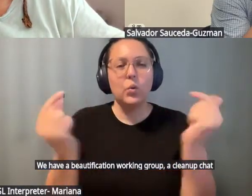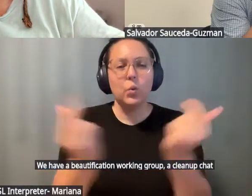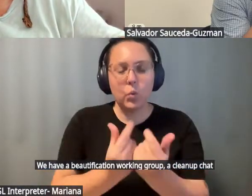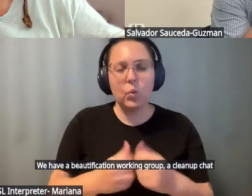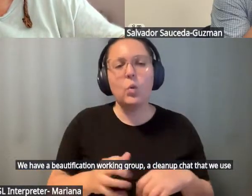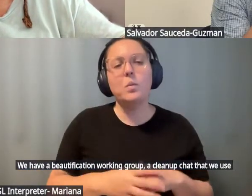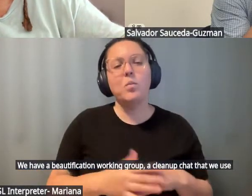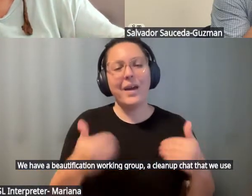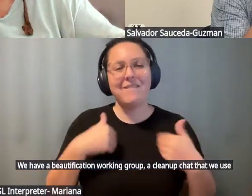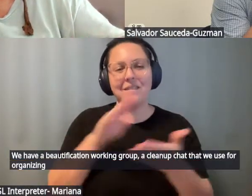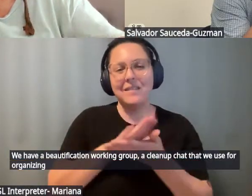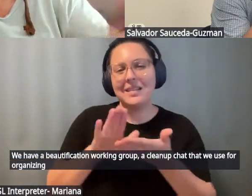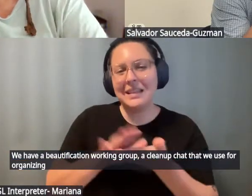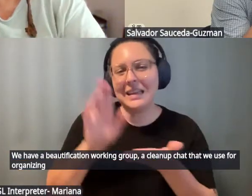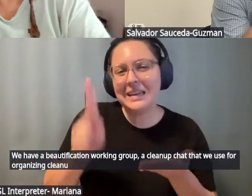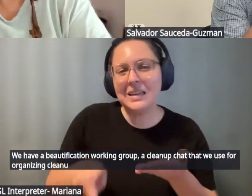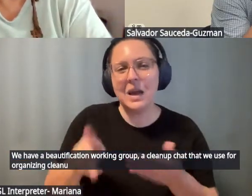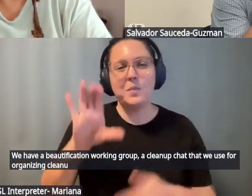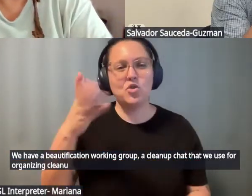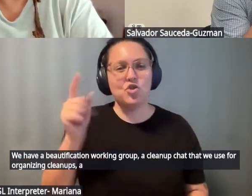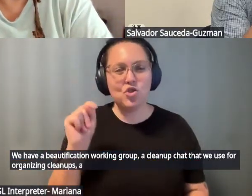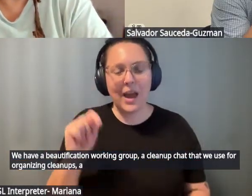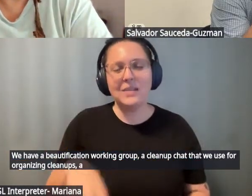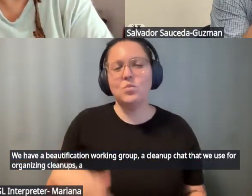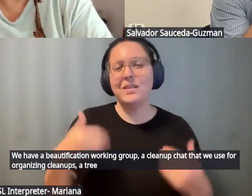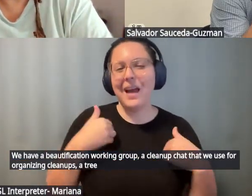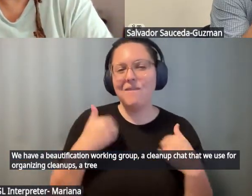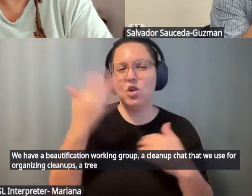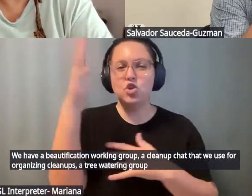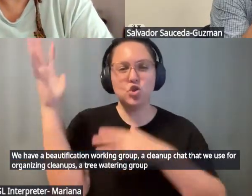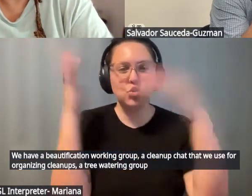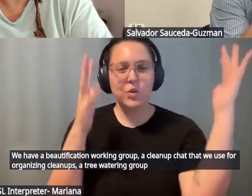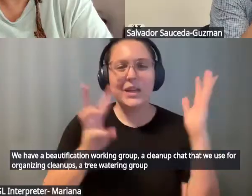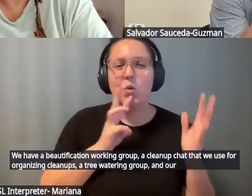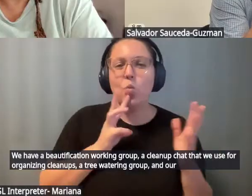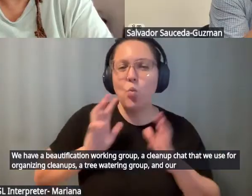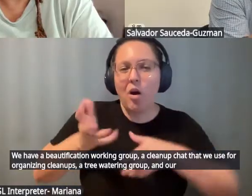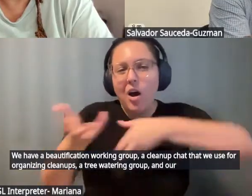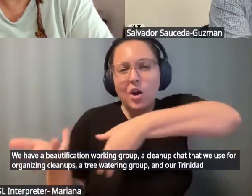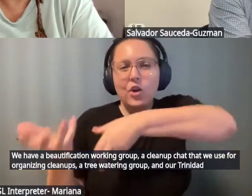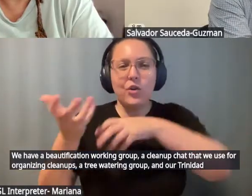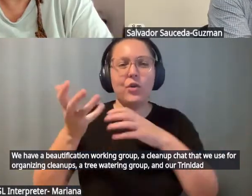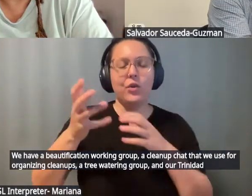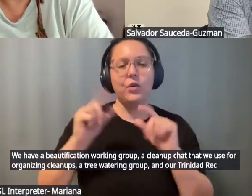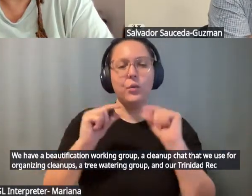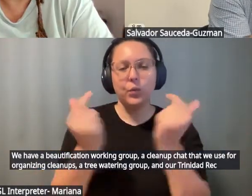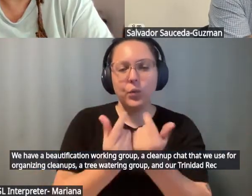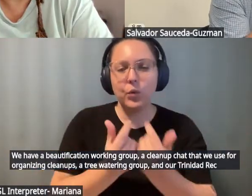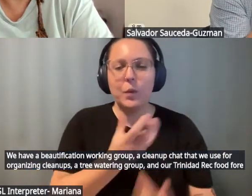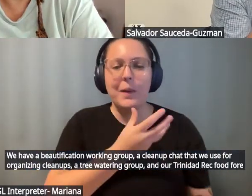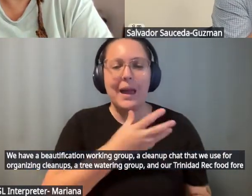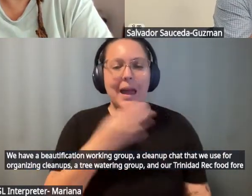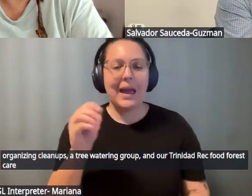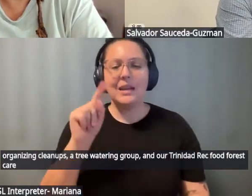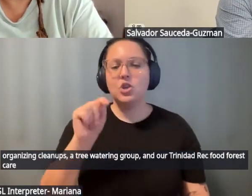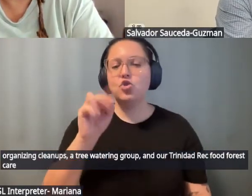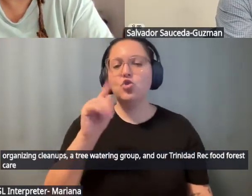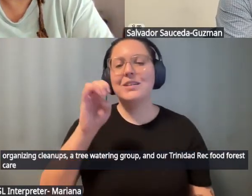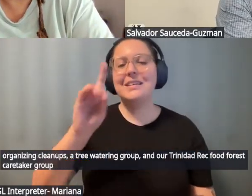for organizing cleanups, a tree watering group, and our Trinidad Rec Food Forest caretaker